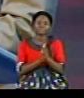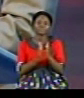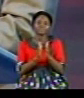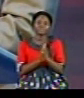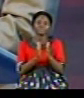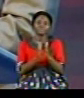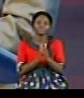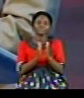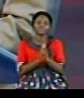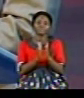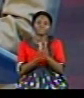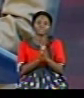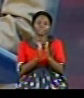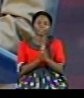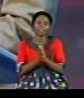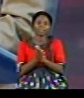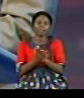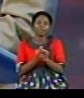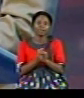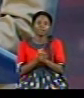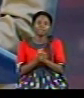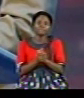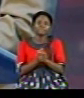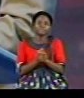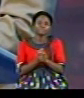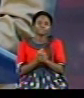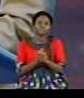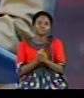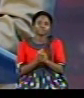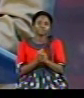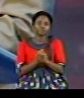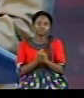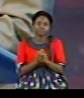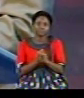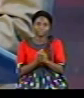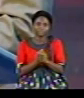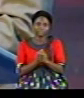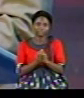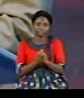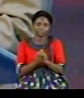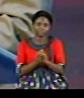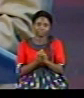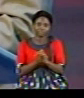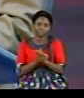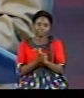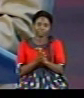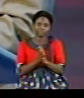Put your hands together. Please give her way to pass. Give her the way to pass,